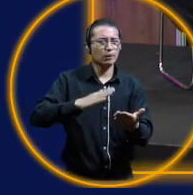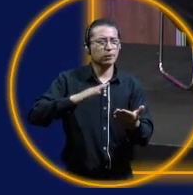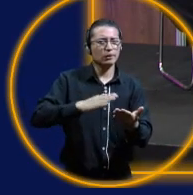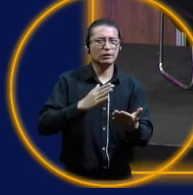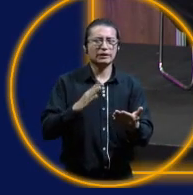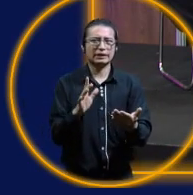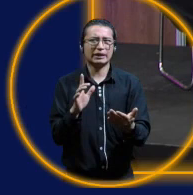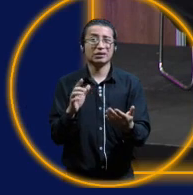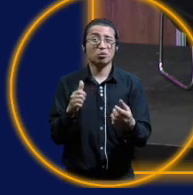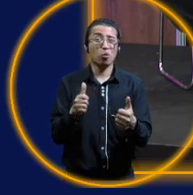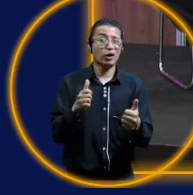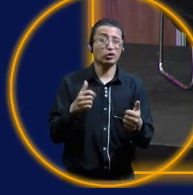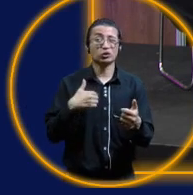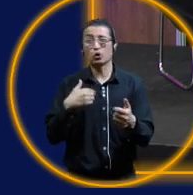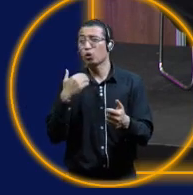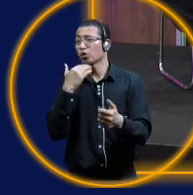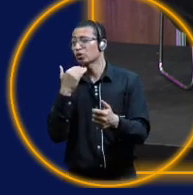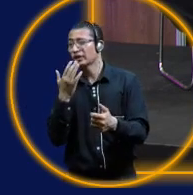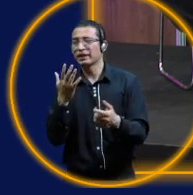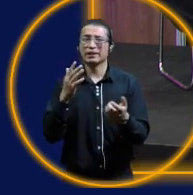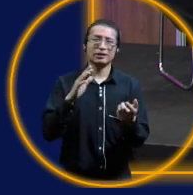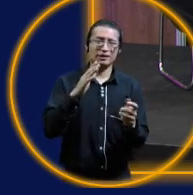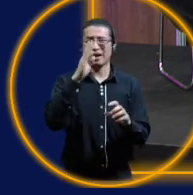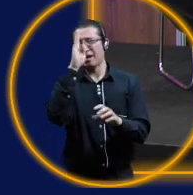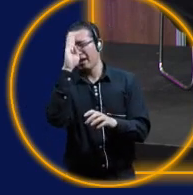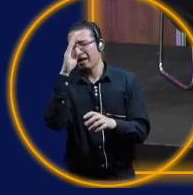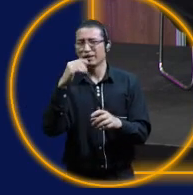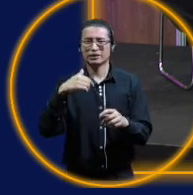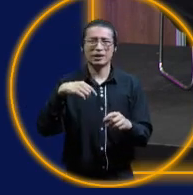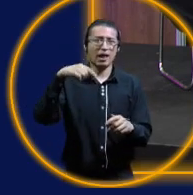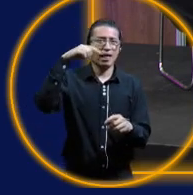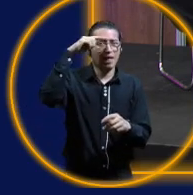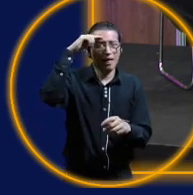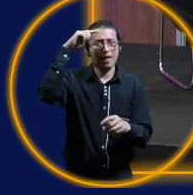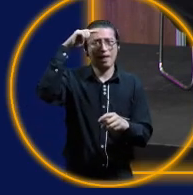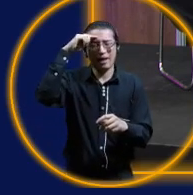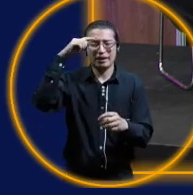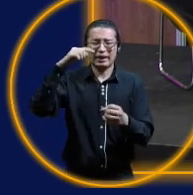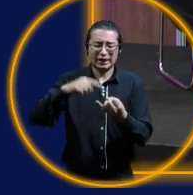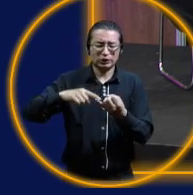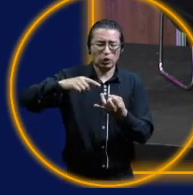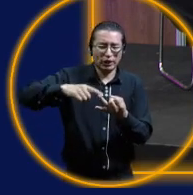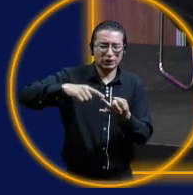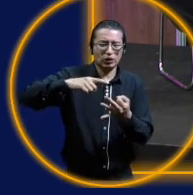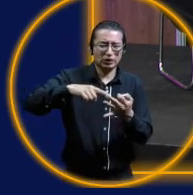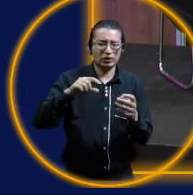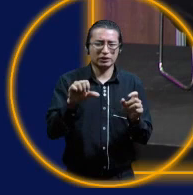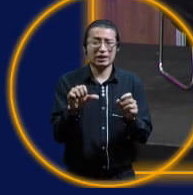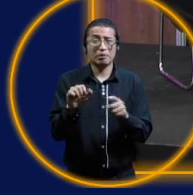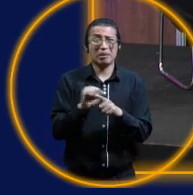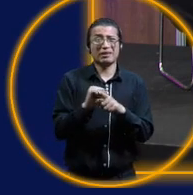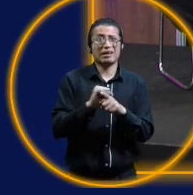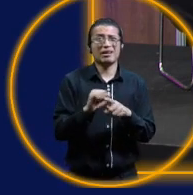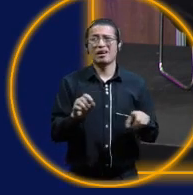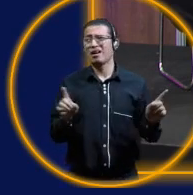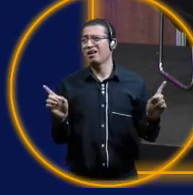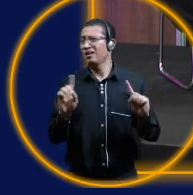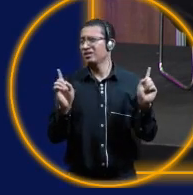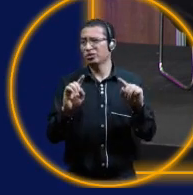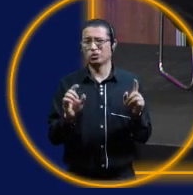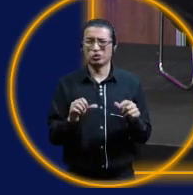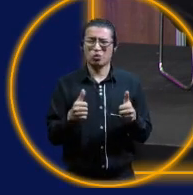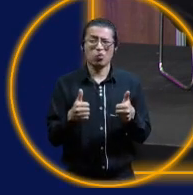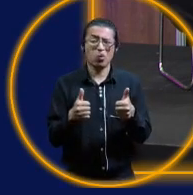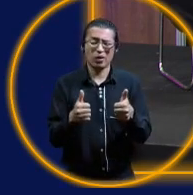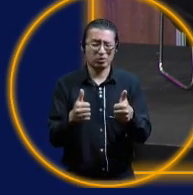logic line that's like, I am not good at this, therefore I should not do it. And I think the thing to embrace